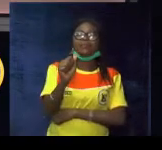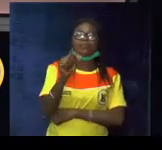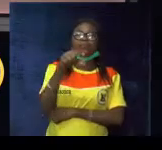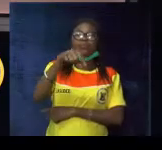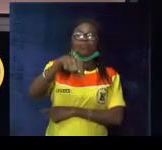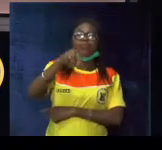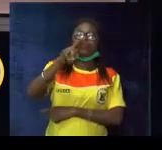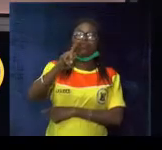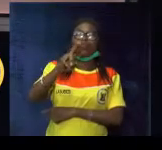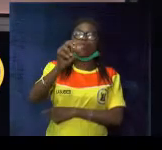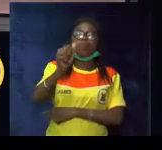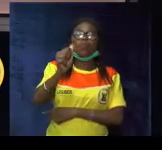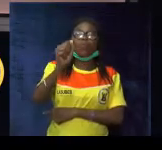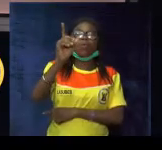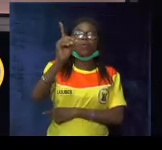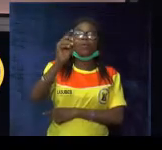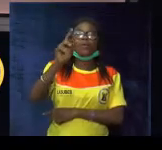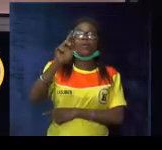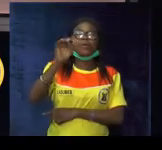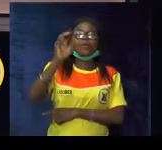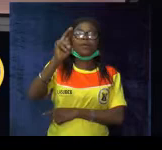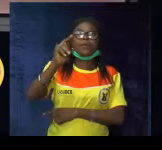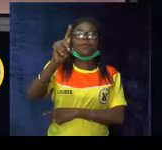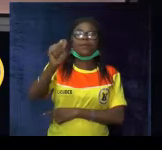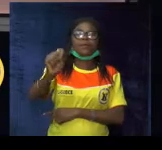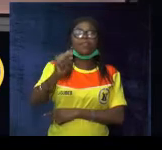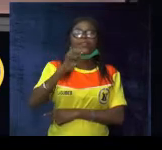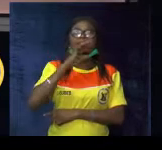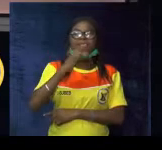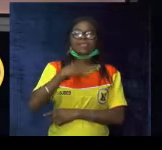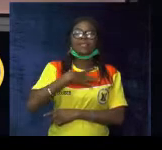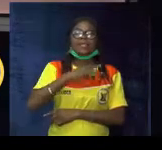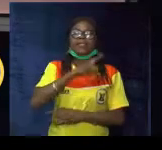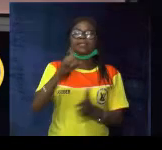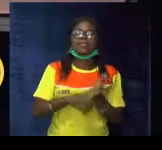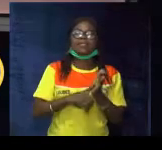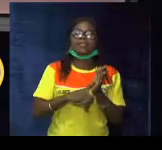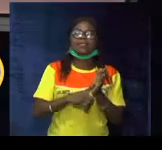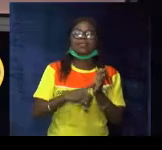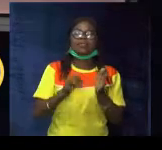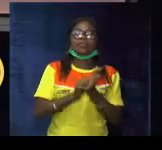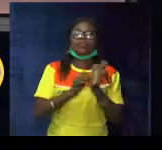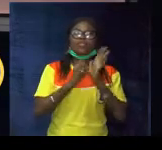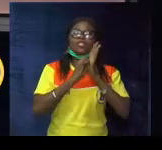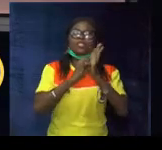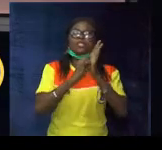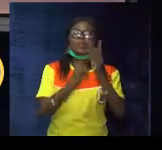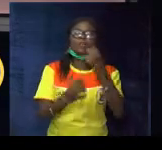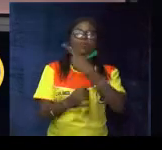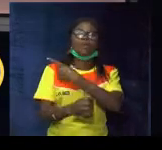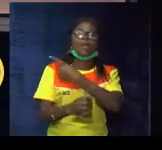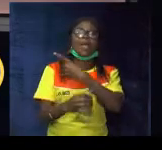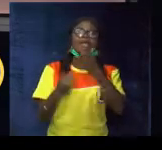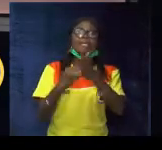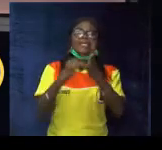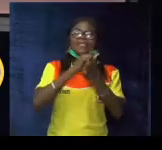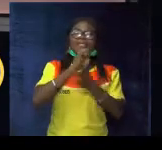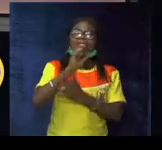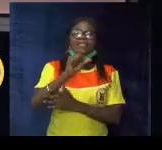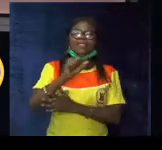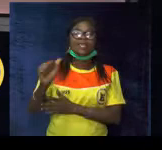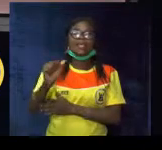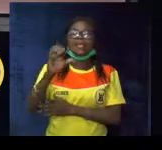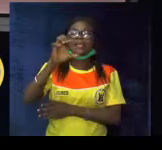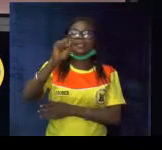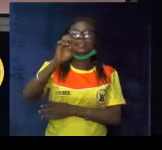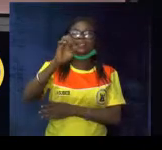quadrant is like this. This is the angle. And then there is the box in the corner. So it is a